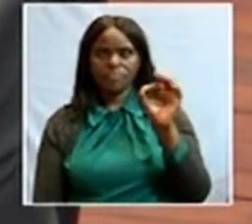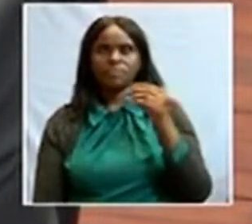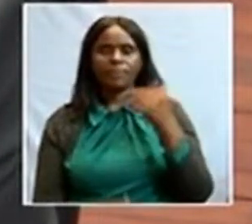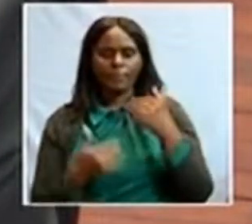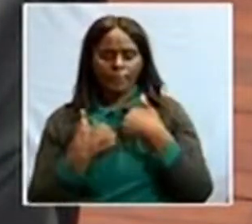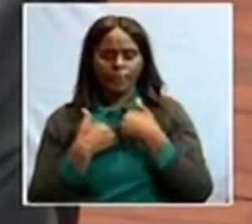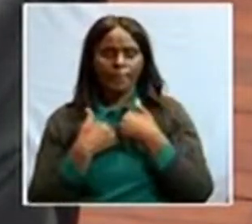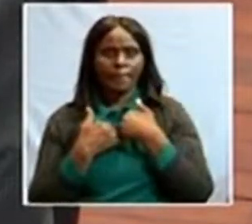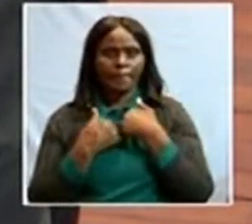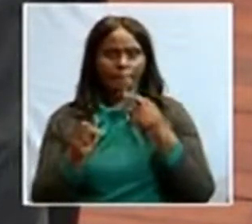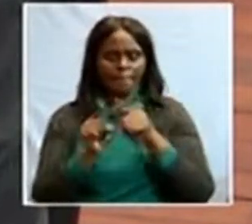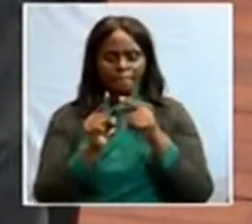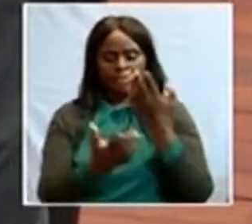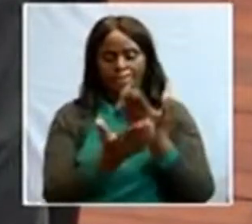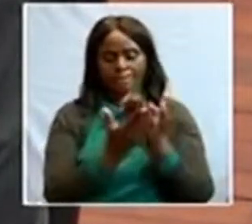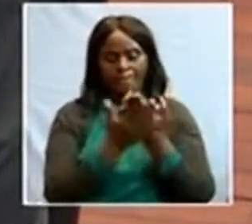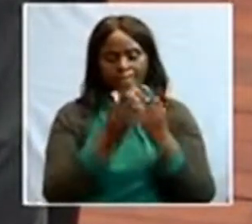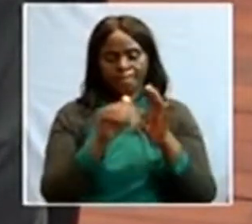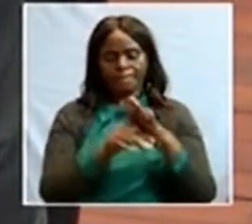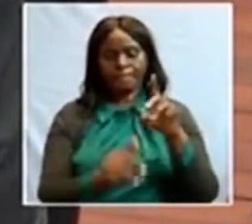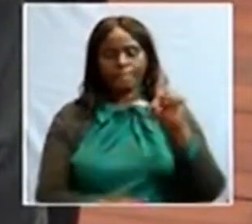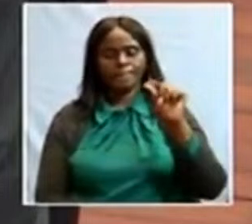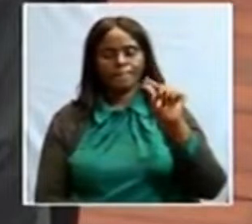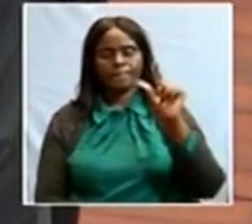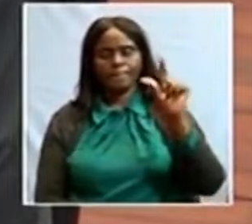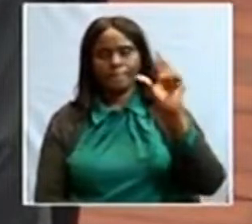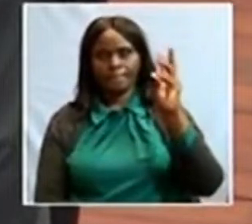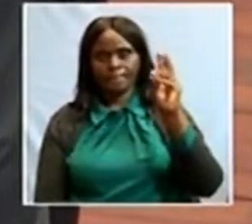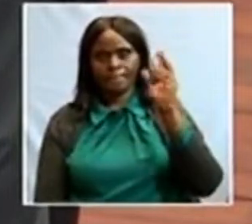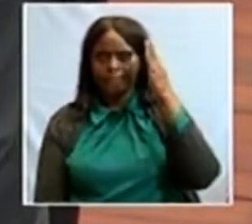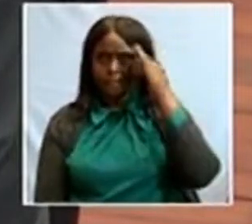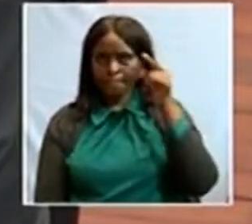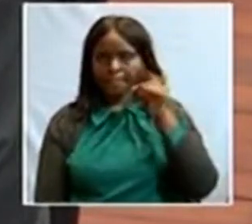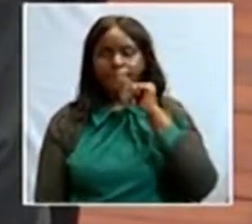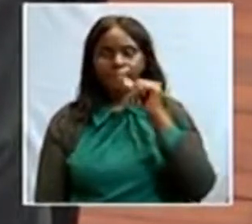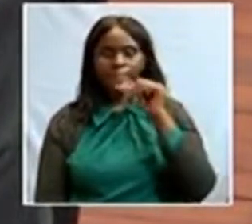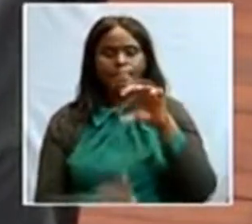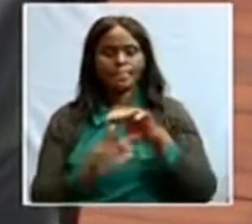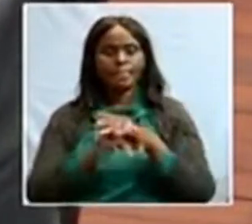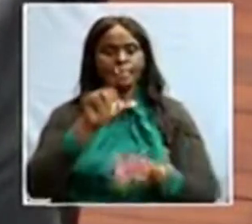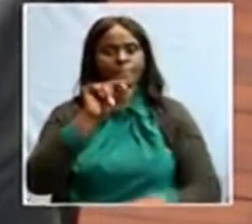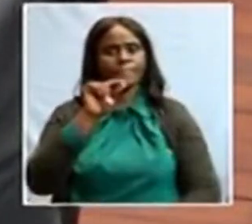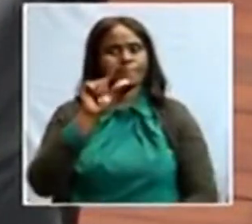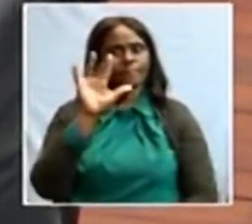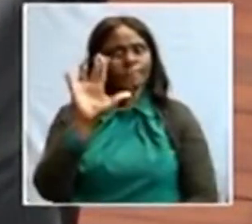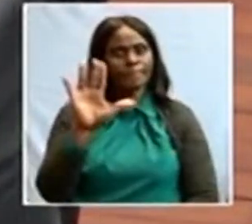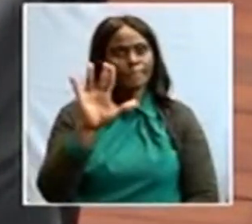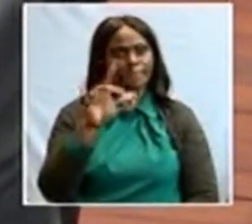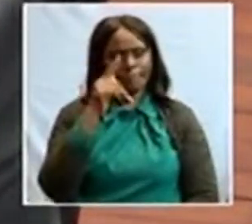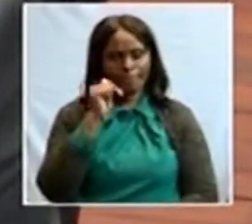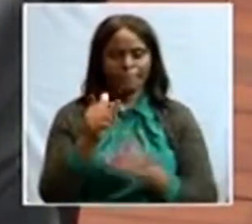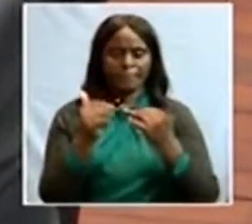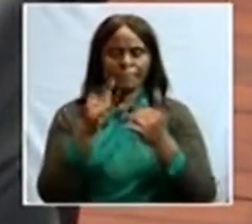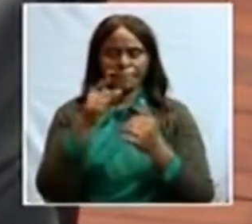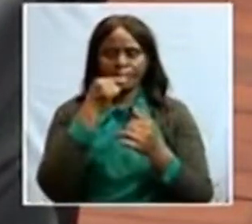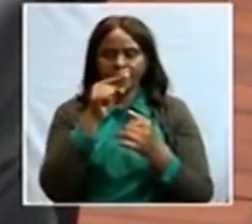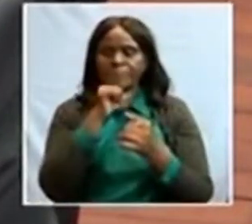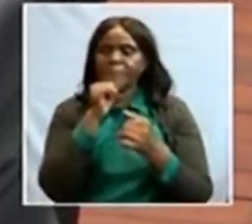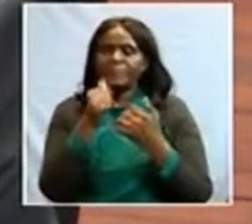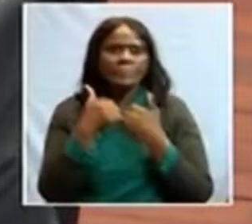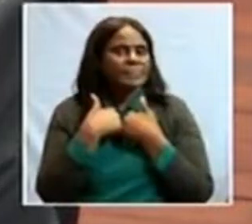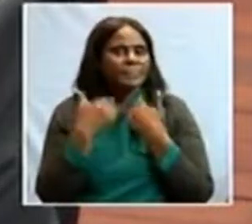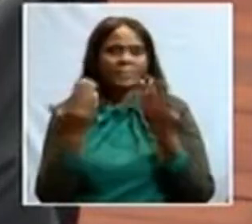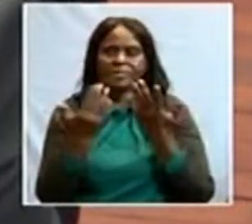are proposing in 2026. Why not 2025? Because currently you are saying you don't have.